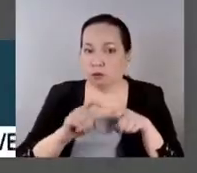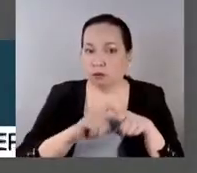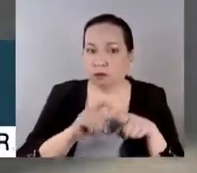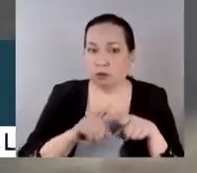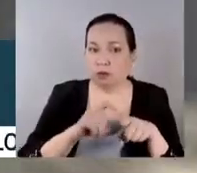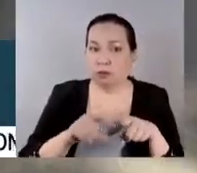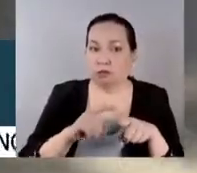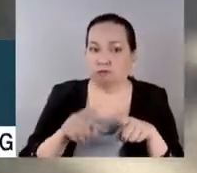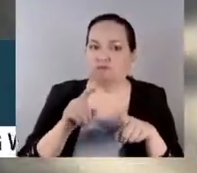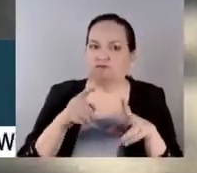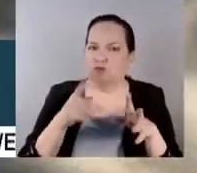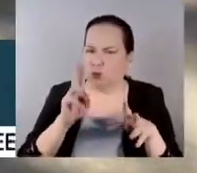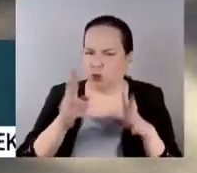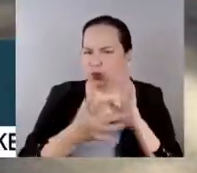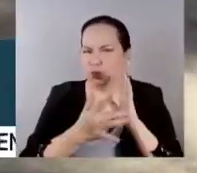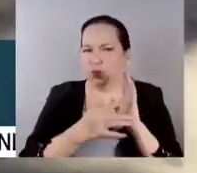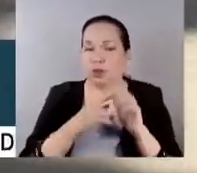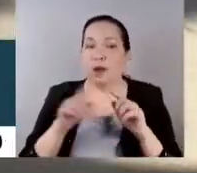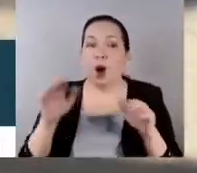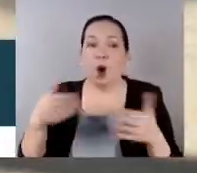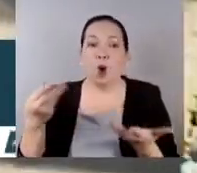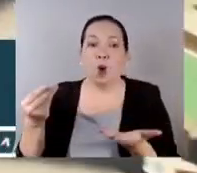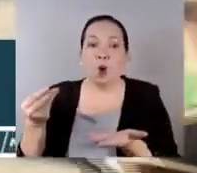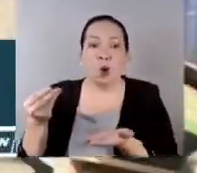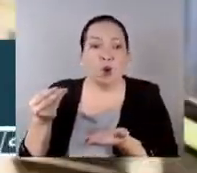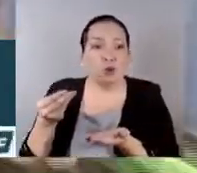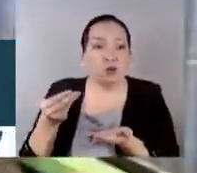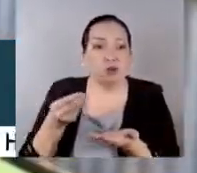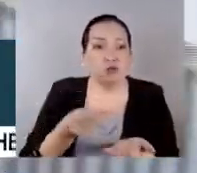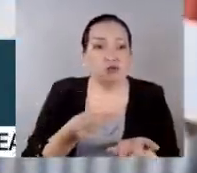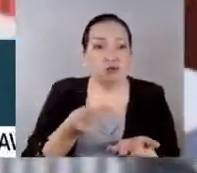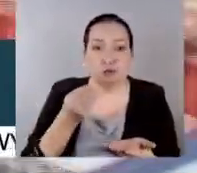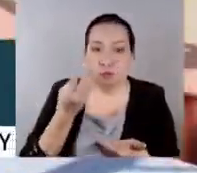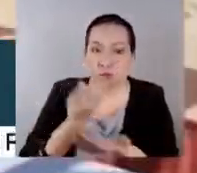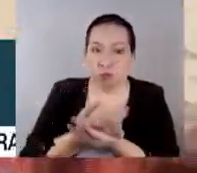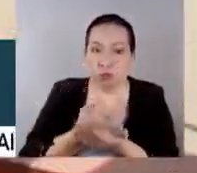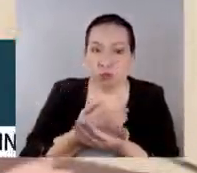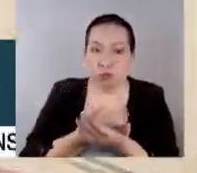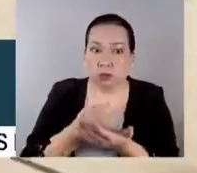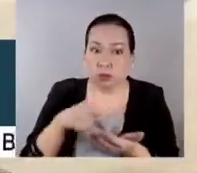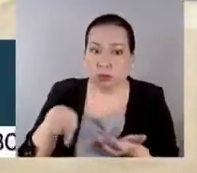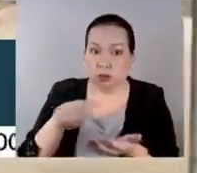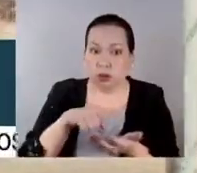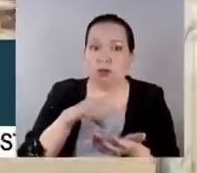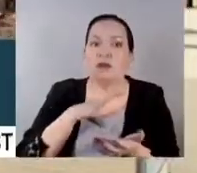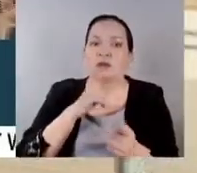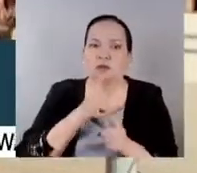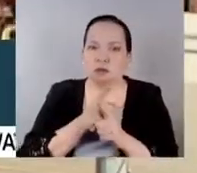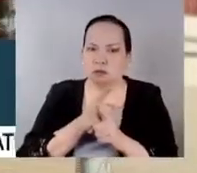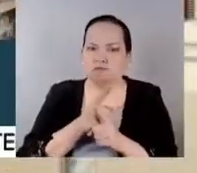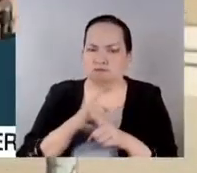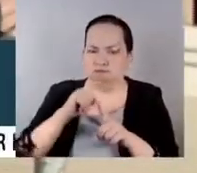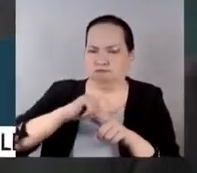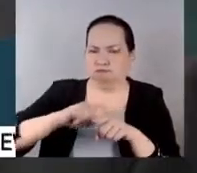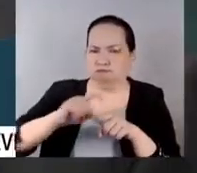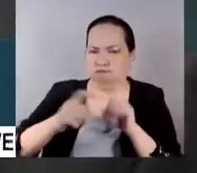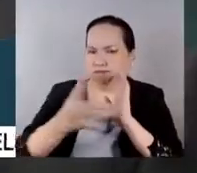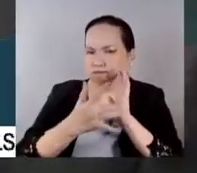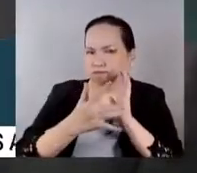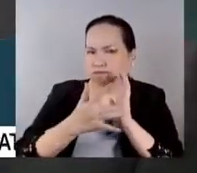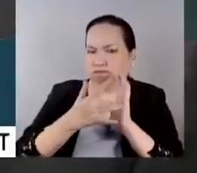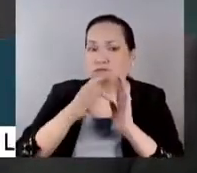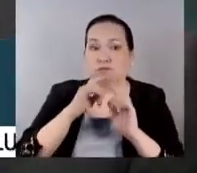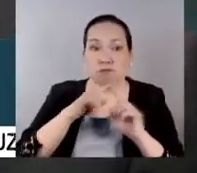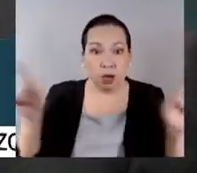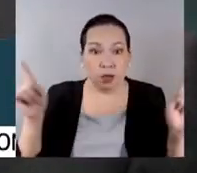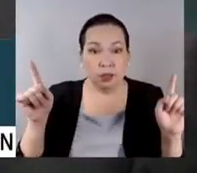conditions. To safeguard jobs, the new equipment must be operated by humans. We have reduced